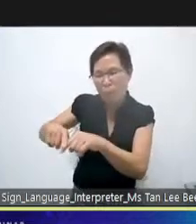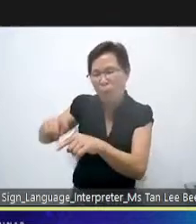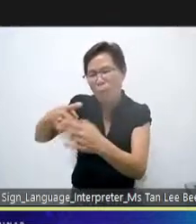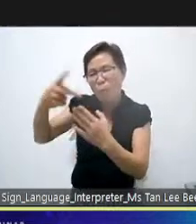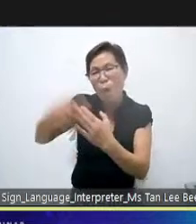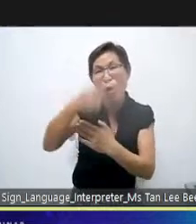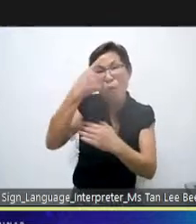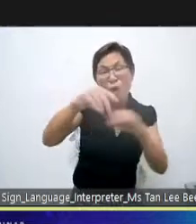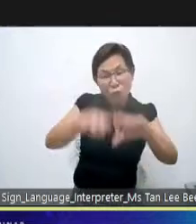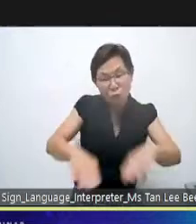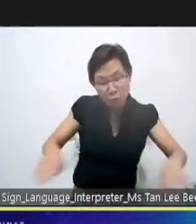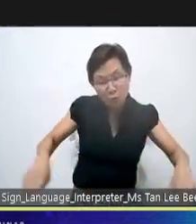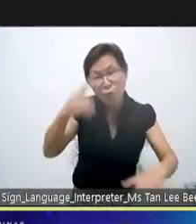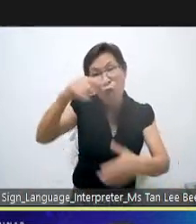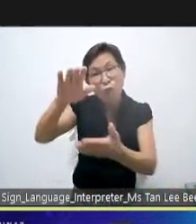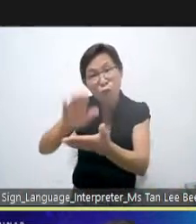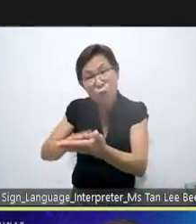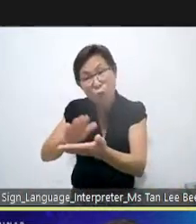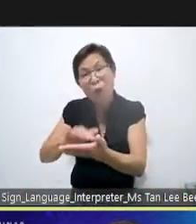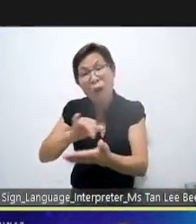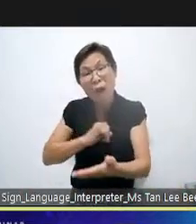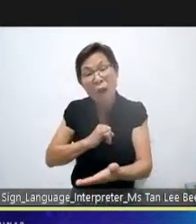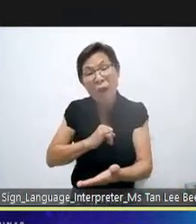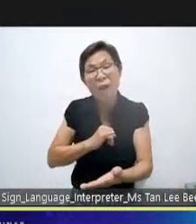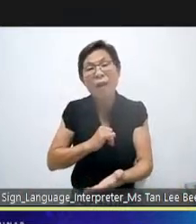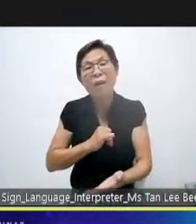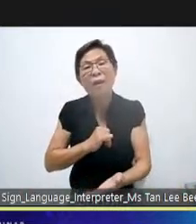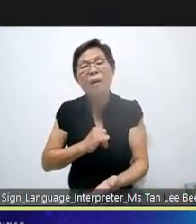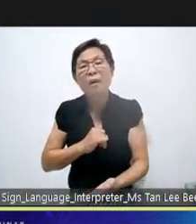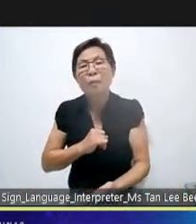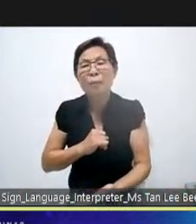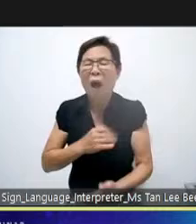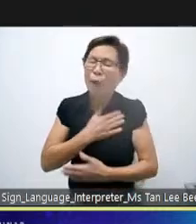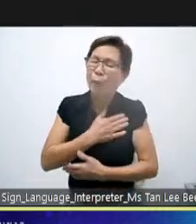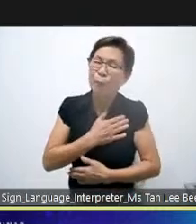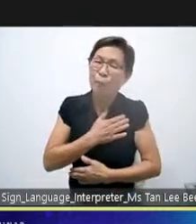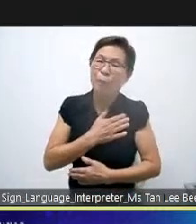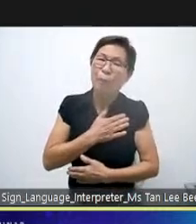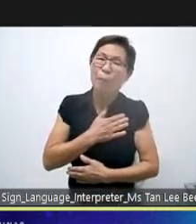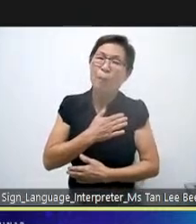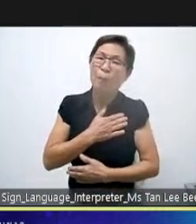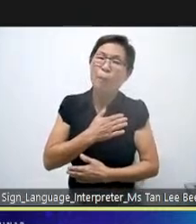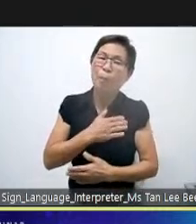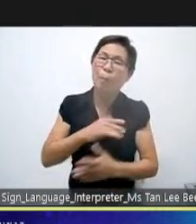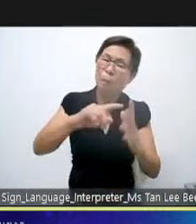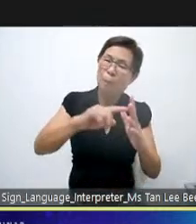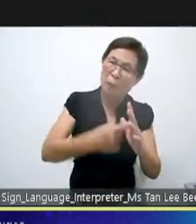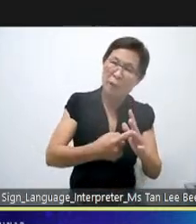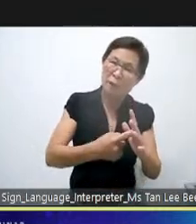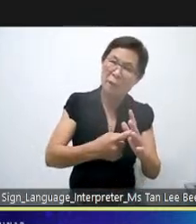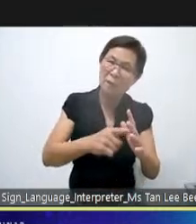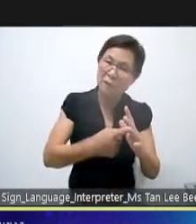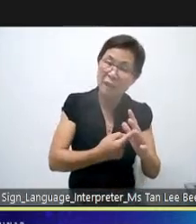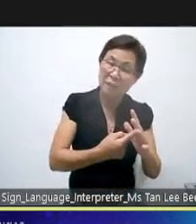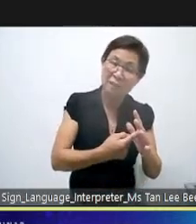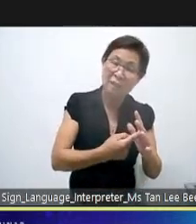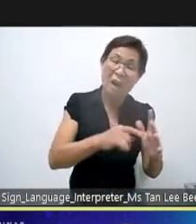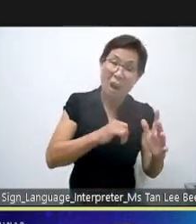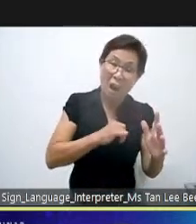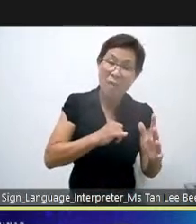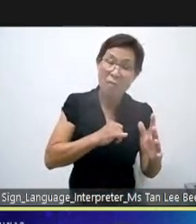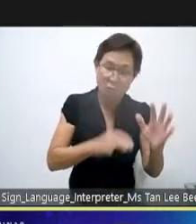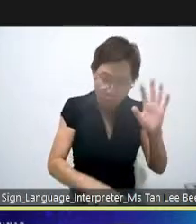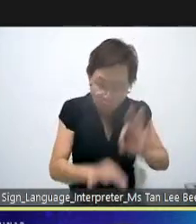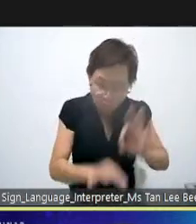for school. I'm doing a therapeutic actually all the time, and starting from that, I do found